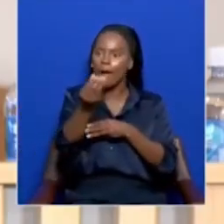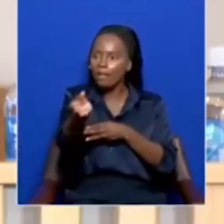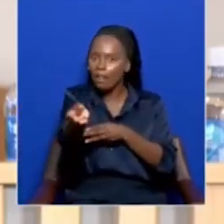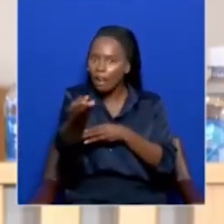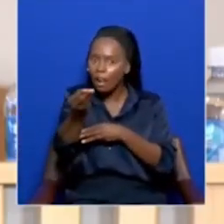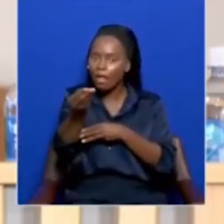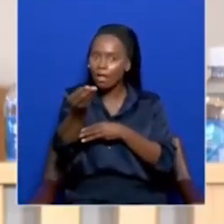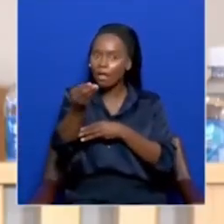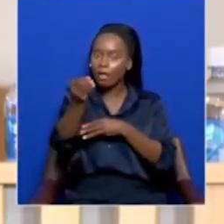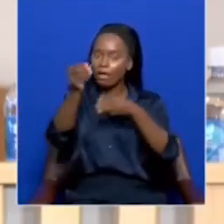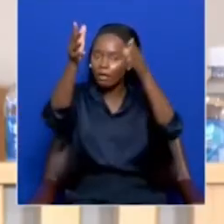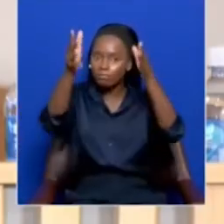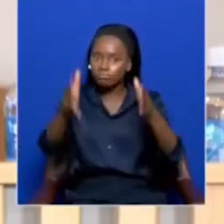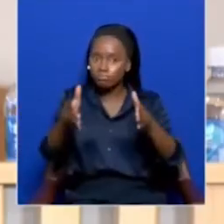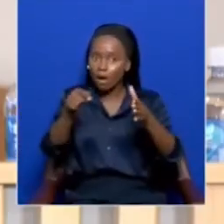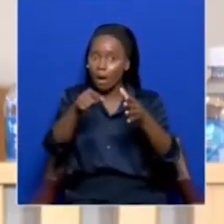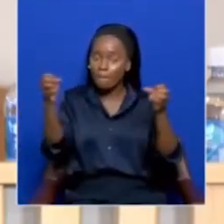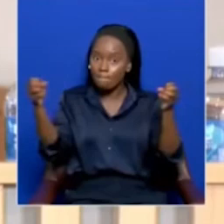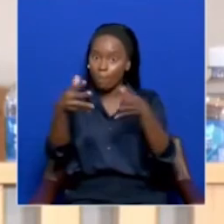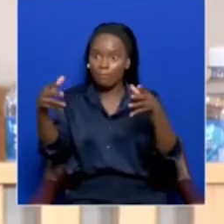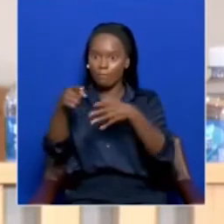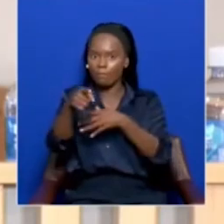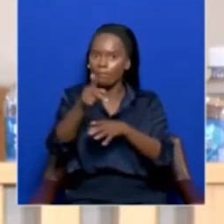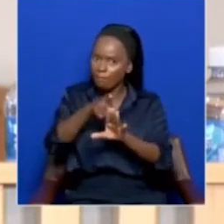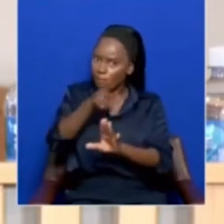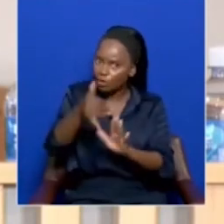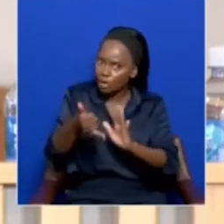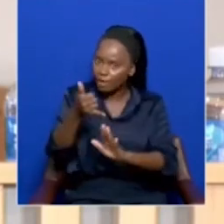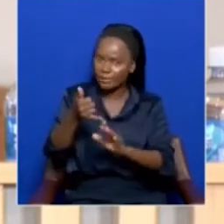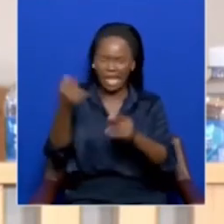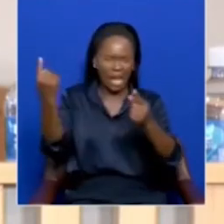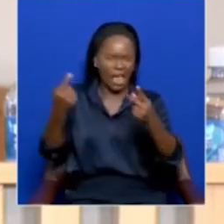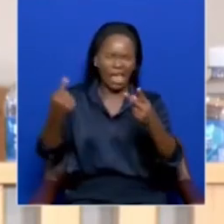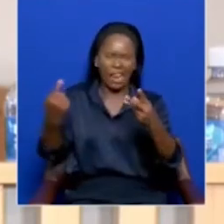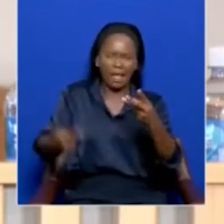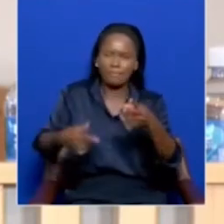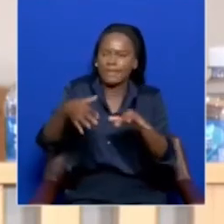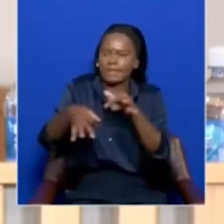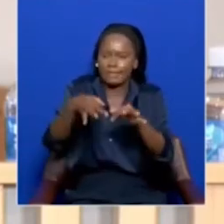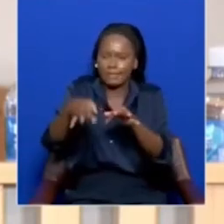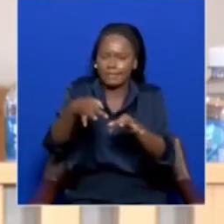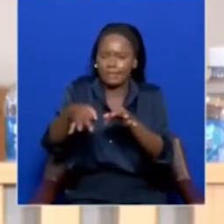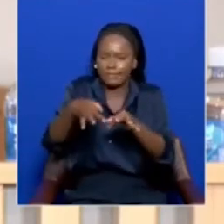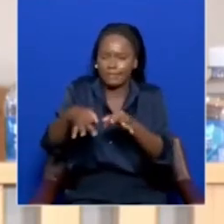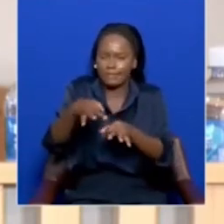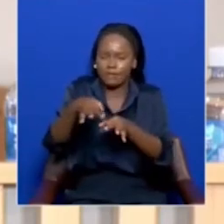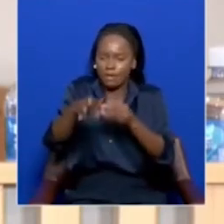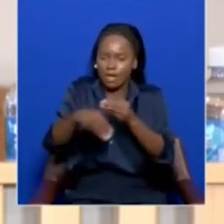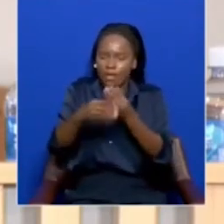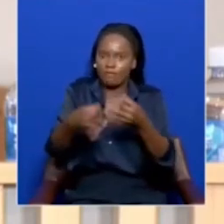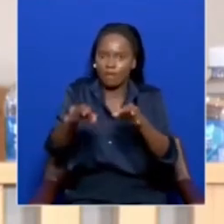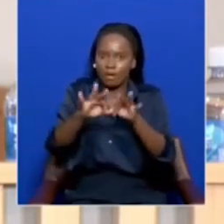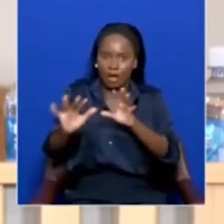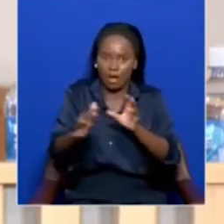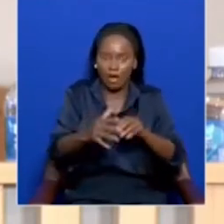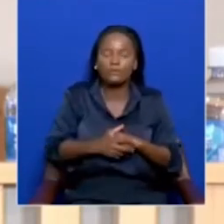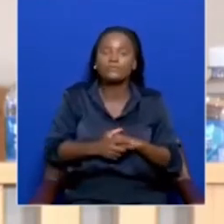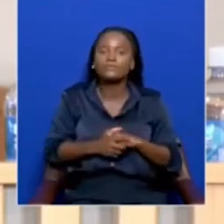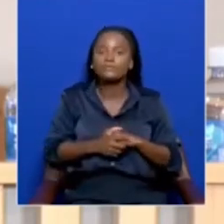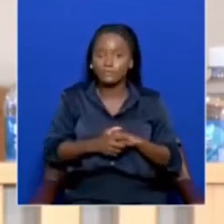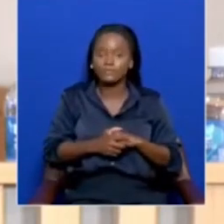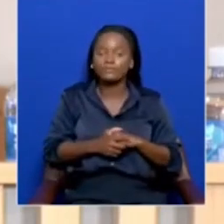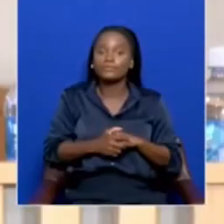I skip my history there, I will start whereby I said I need to emphasize that each project I've